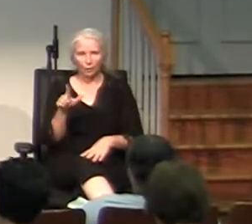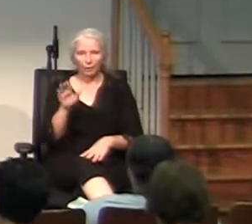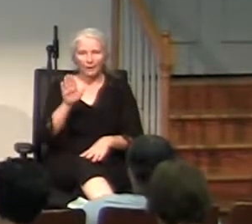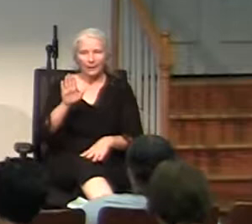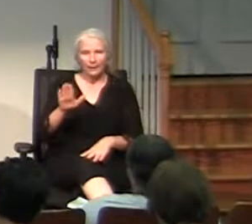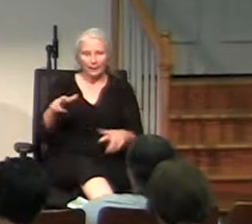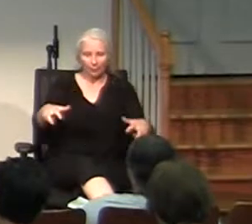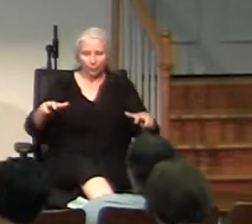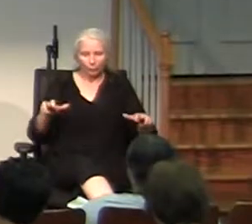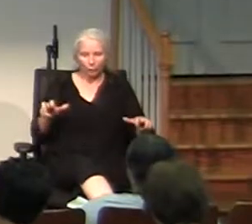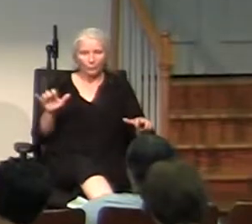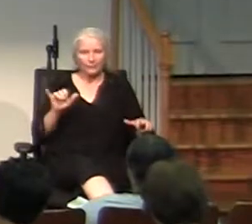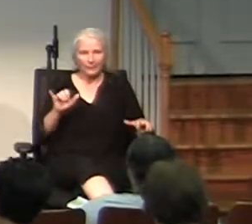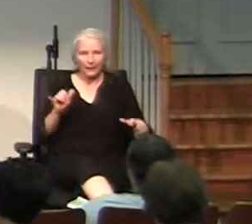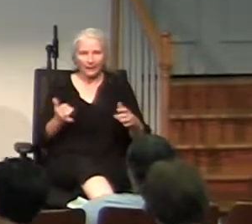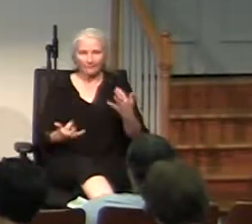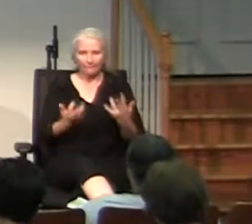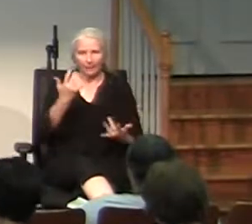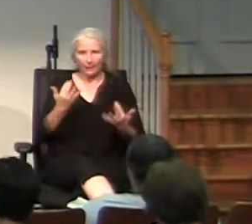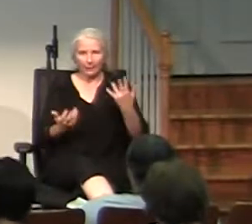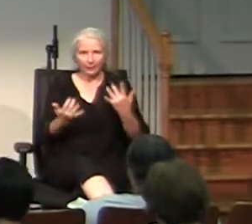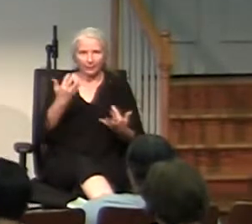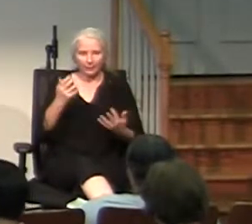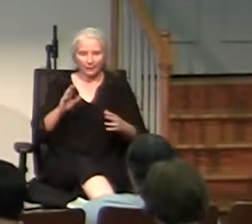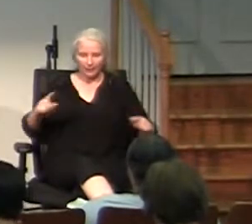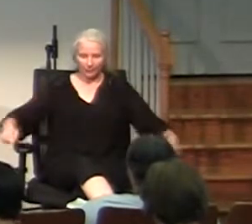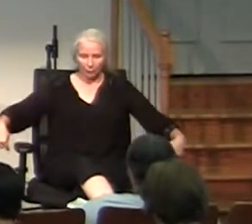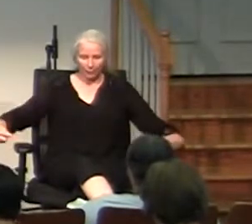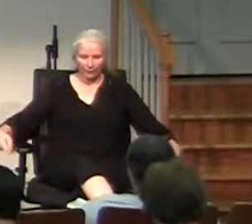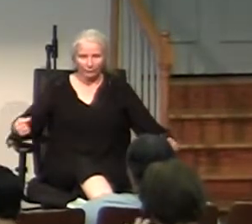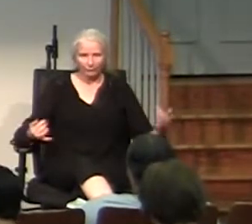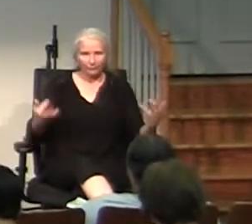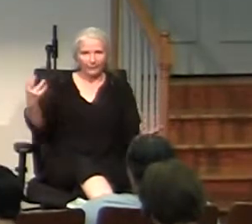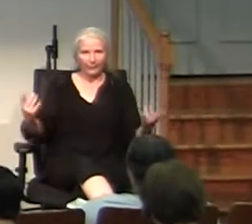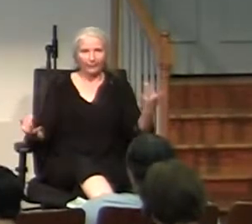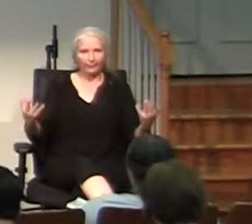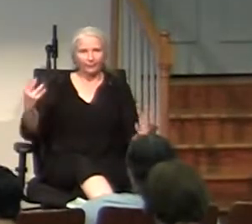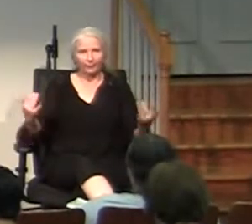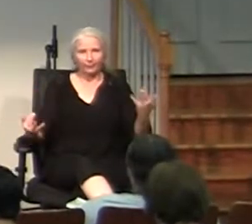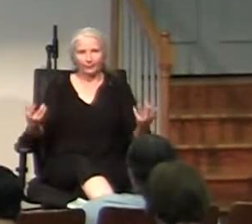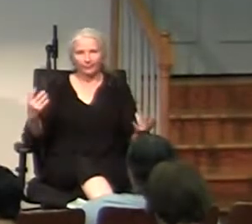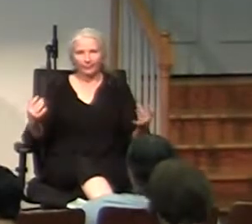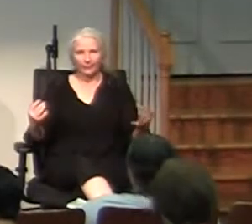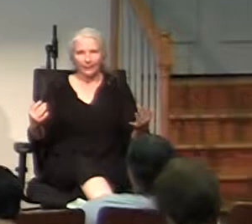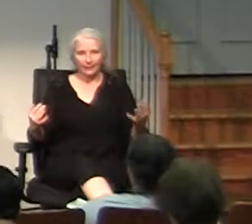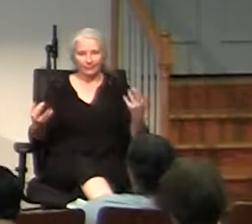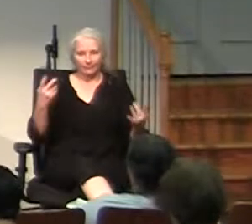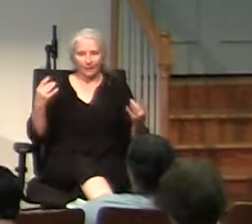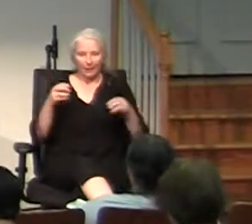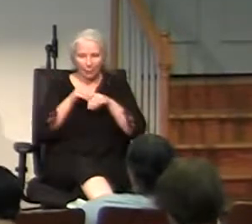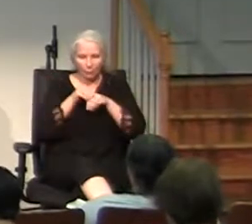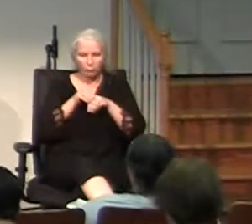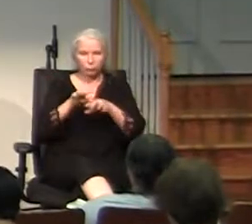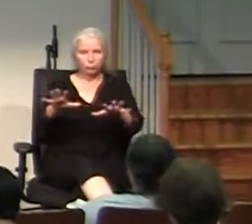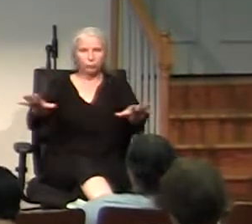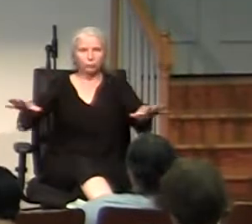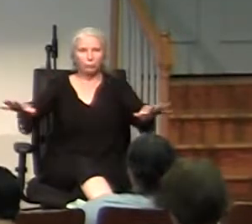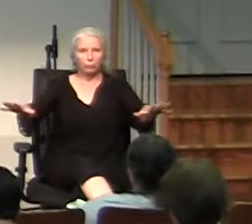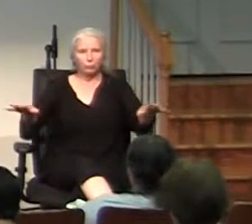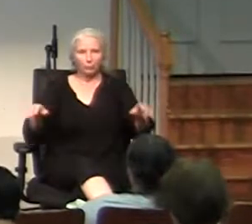flame, its wheels a burning fire. A fiery stream issued and came forth from before him.